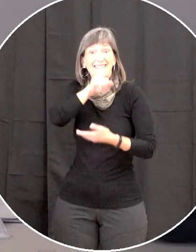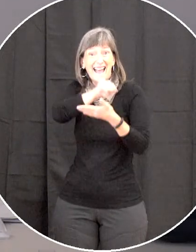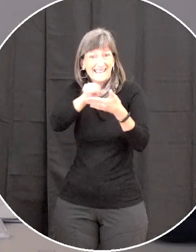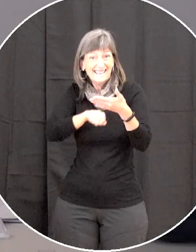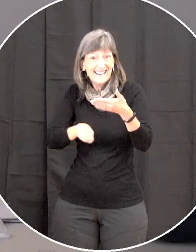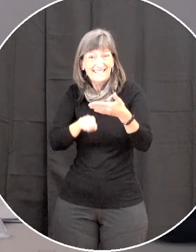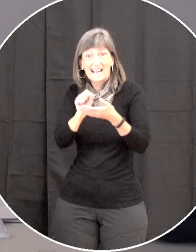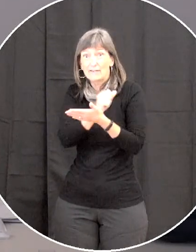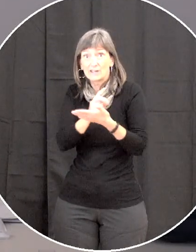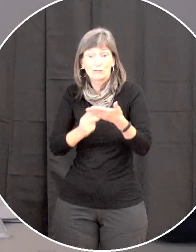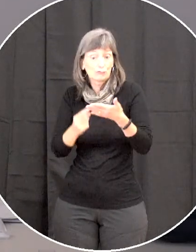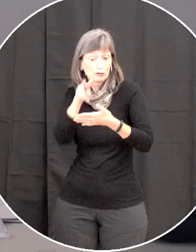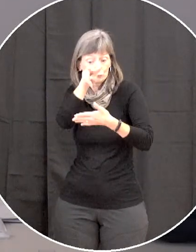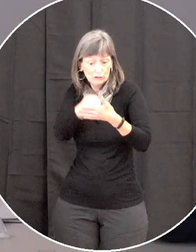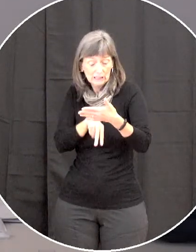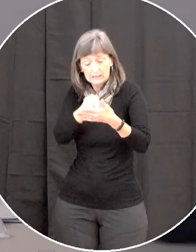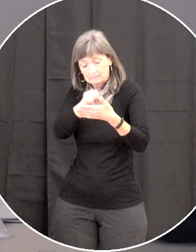those